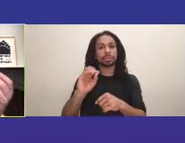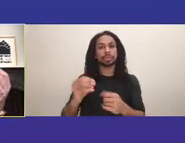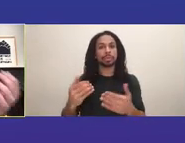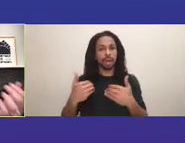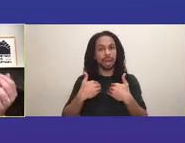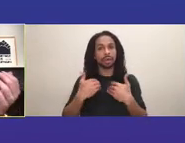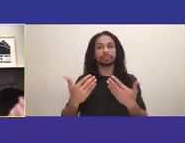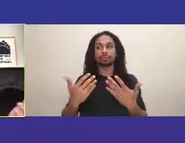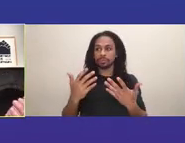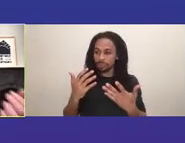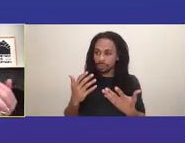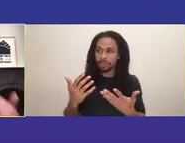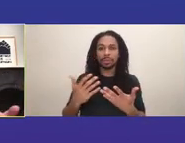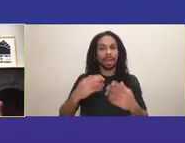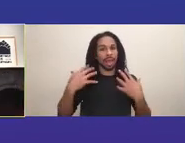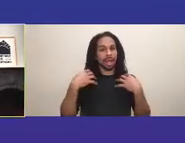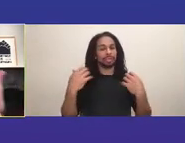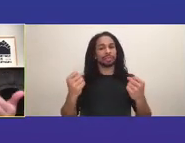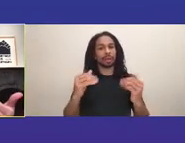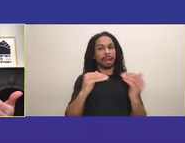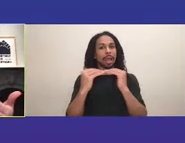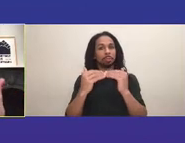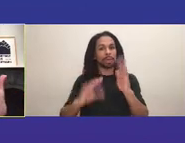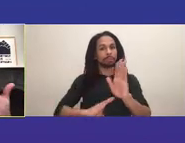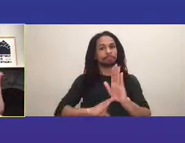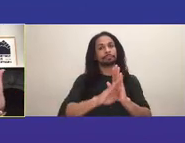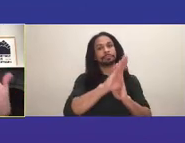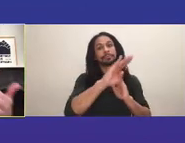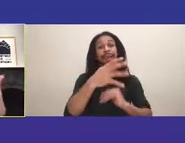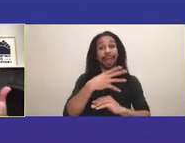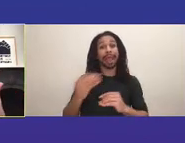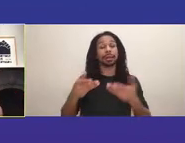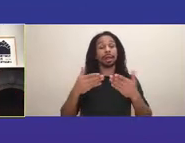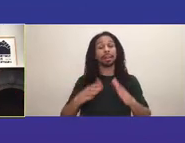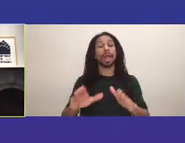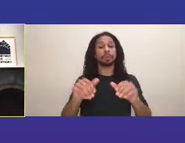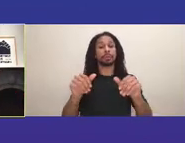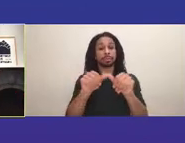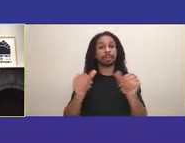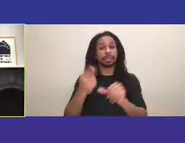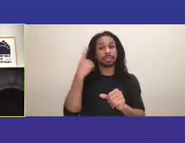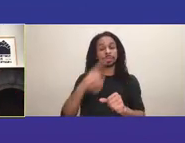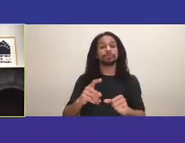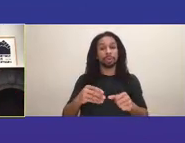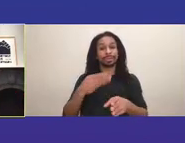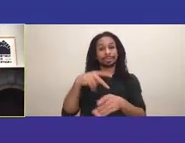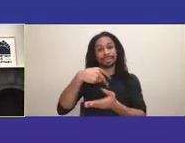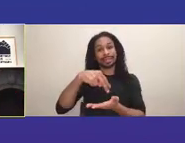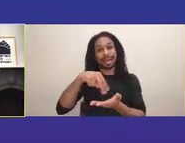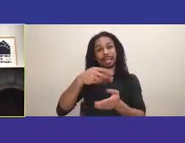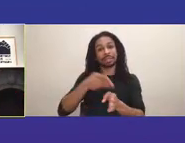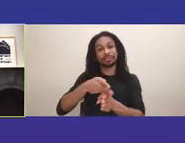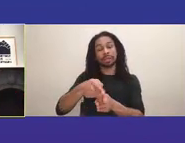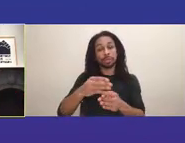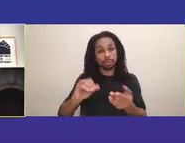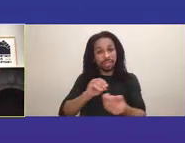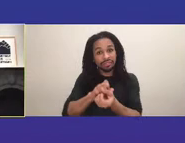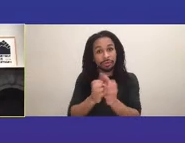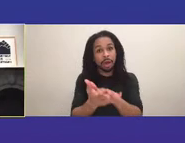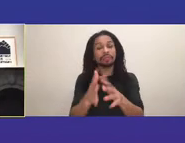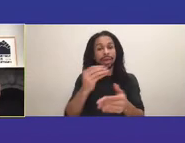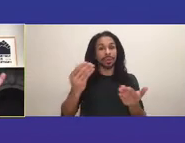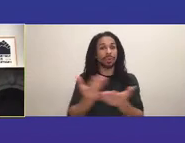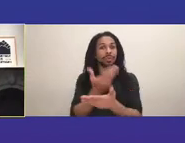equitable ways, while allowing space for the sector to evolve and provide new areas of employment and revenue